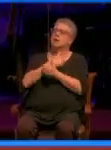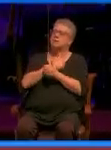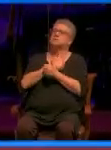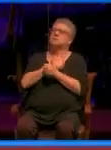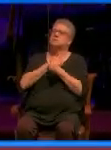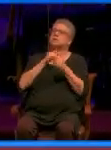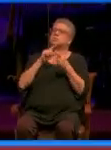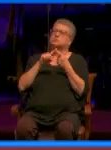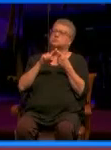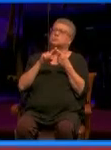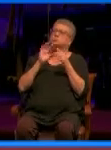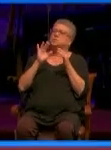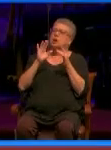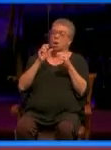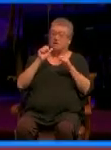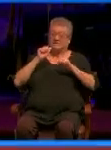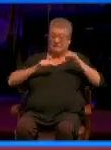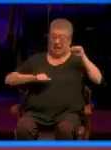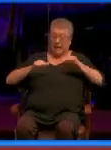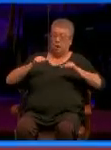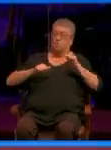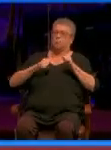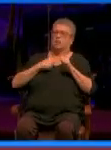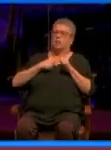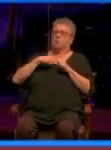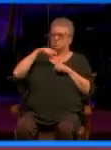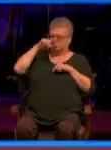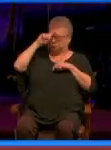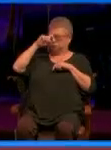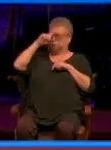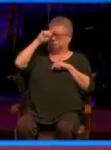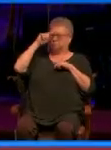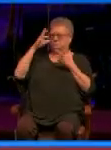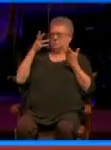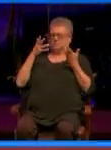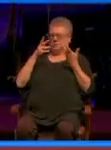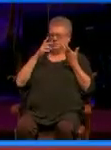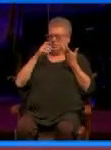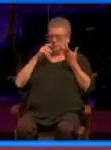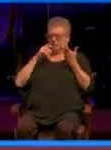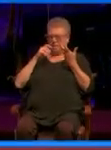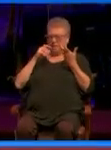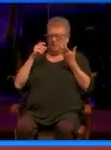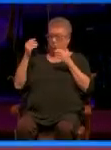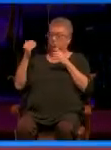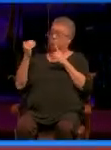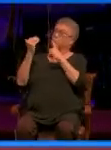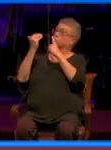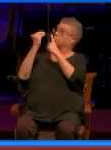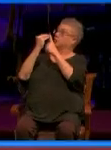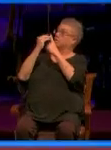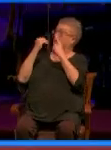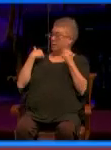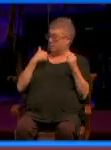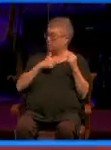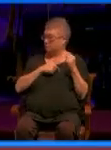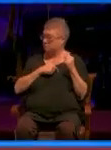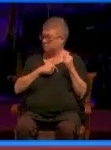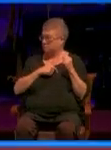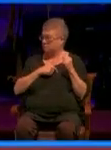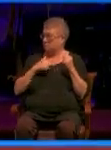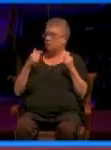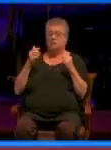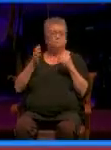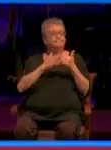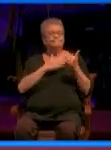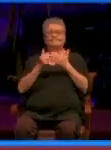lay down our doubt and our suspicions and our skepticism and be reminded today that whether